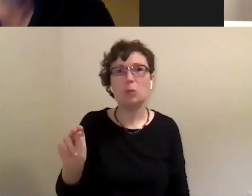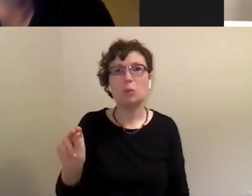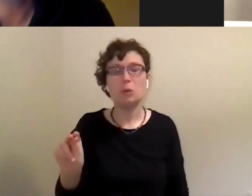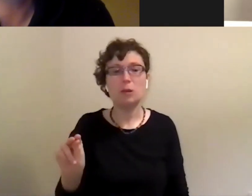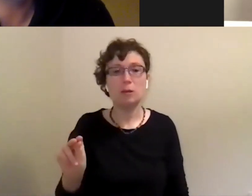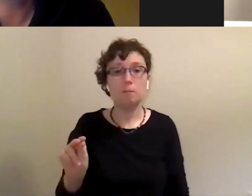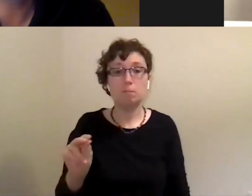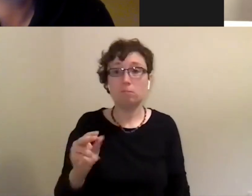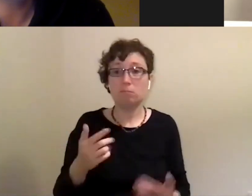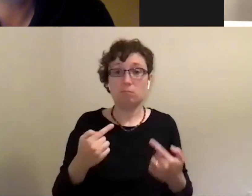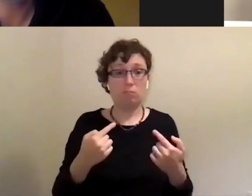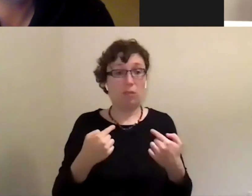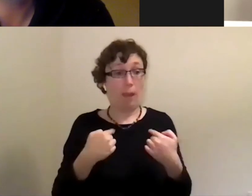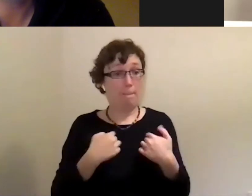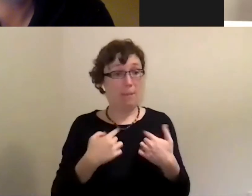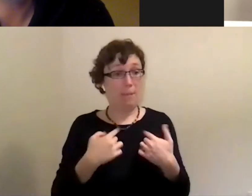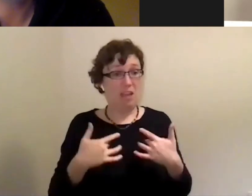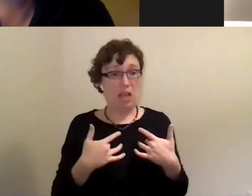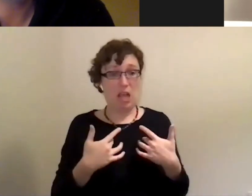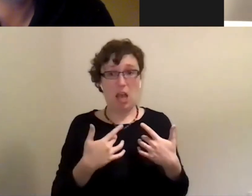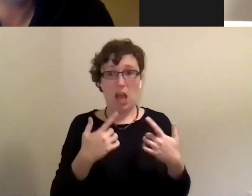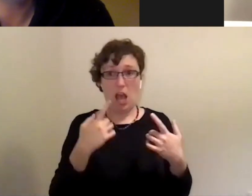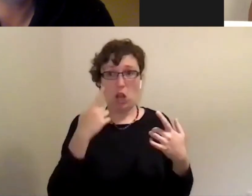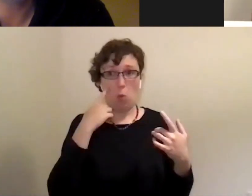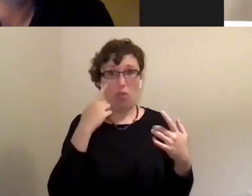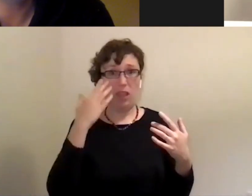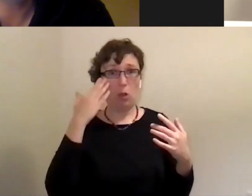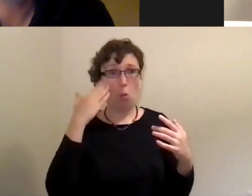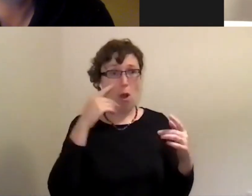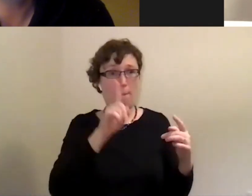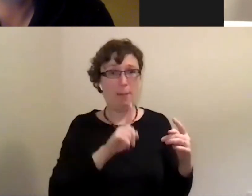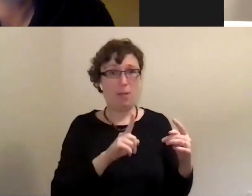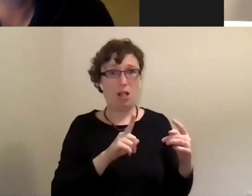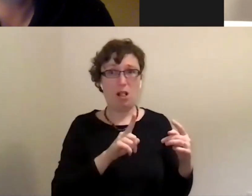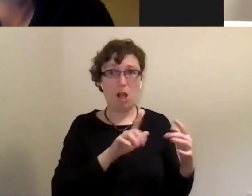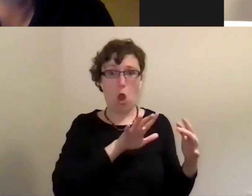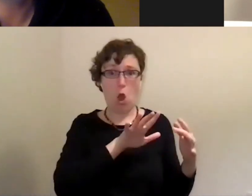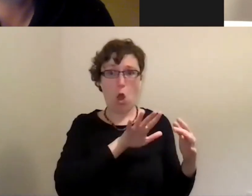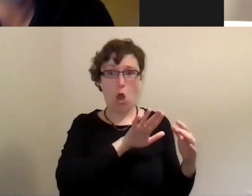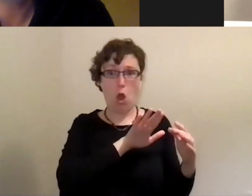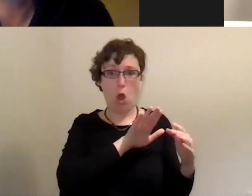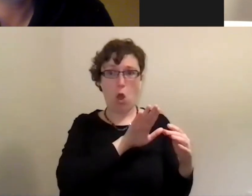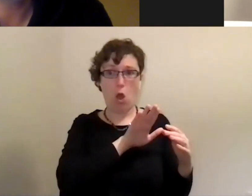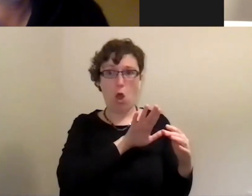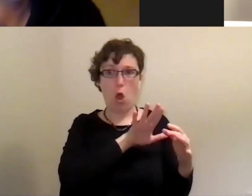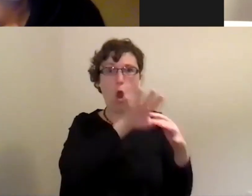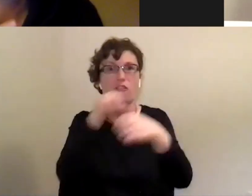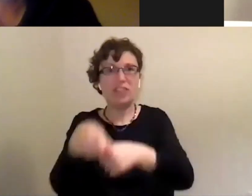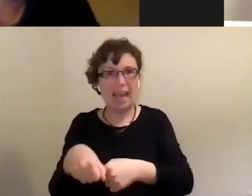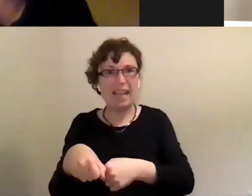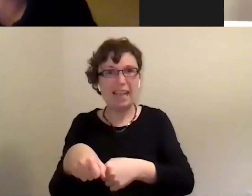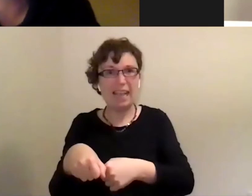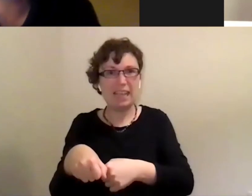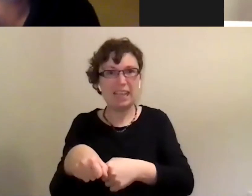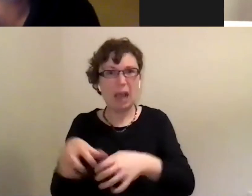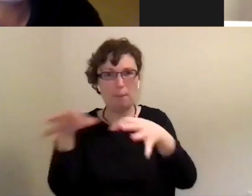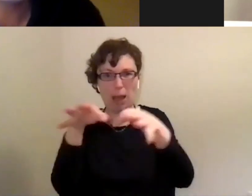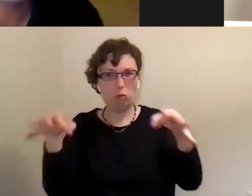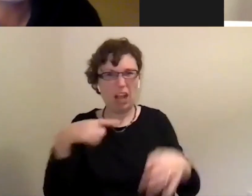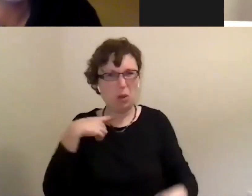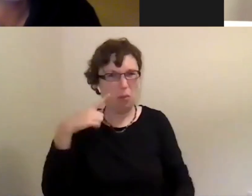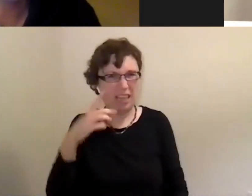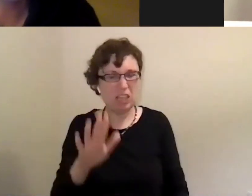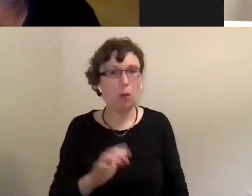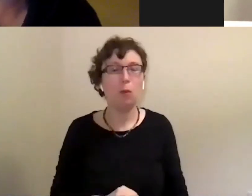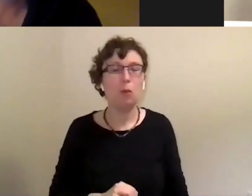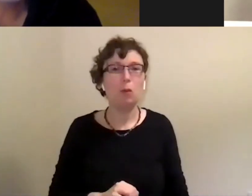boundary to overstep in that way. But if it's in terms of, for example, like cultural appropriation debates,